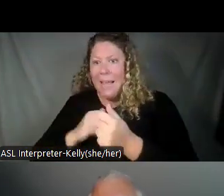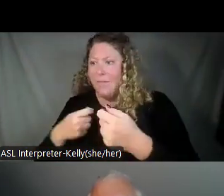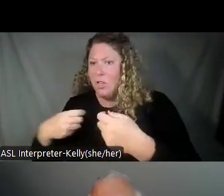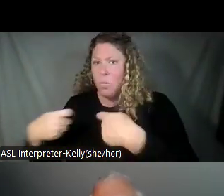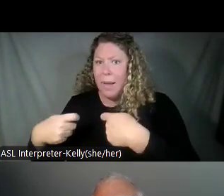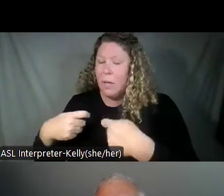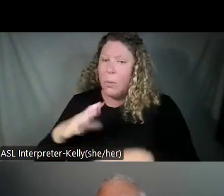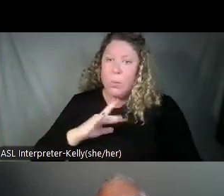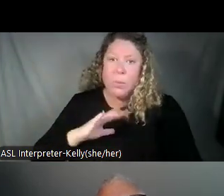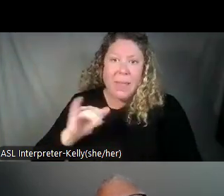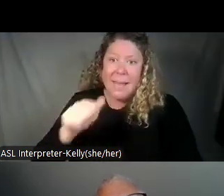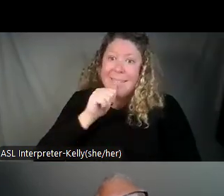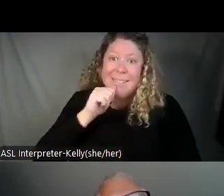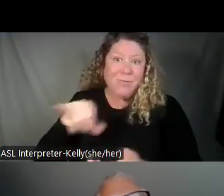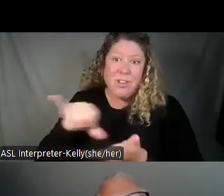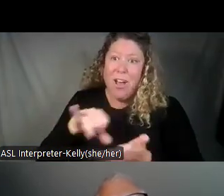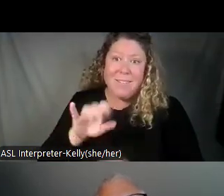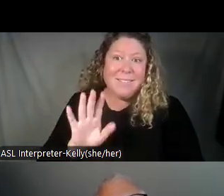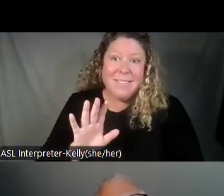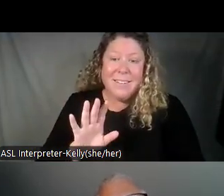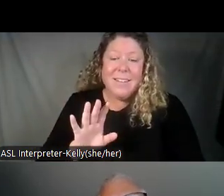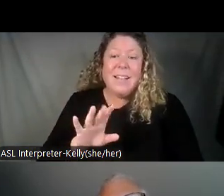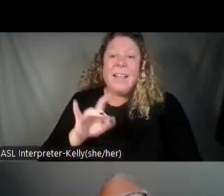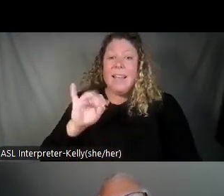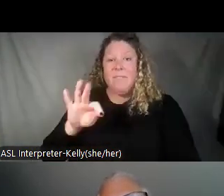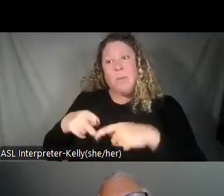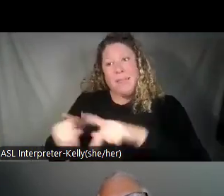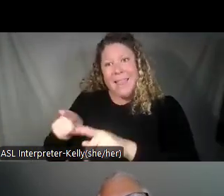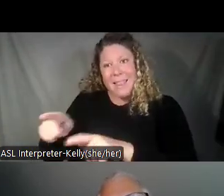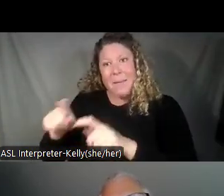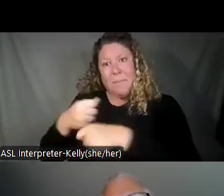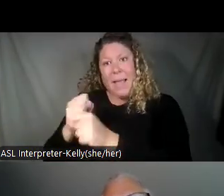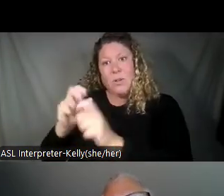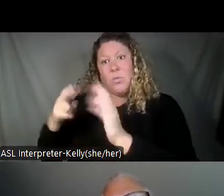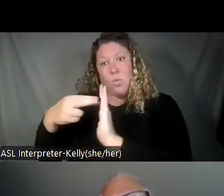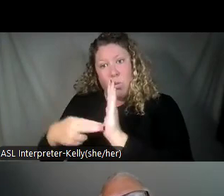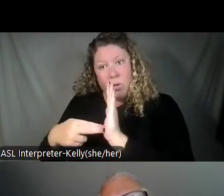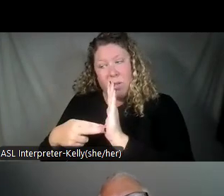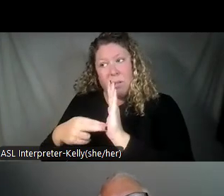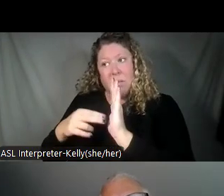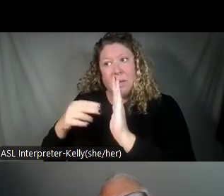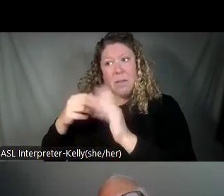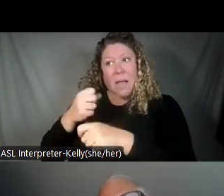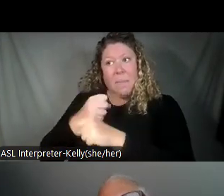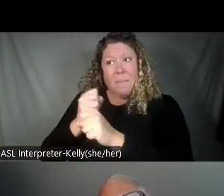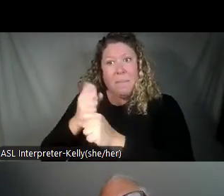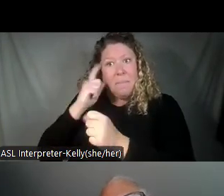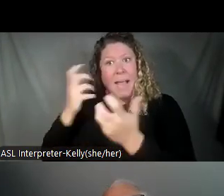the rules, but if you can let a team make the rules that make sense, they follow those rules,